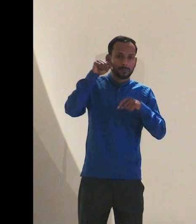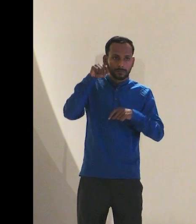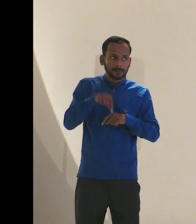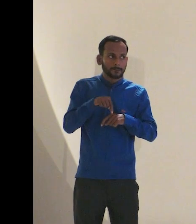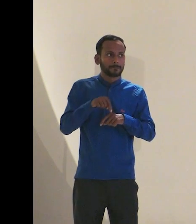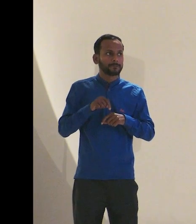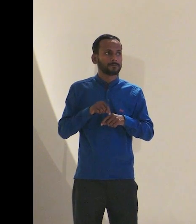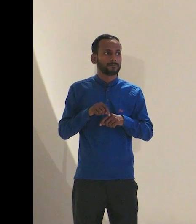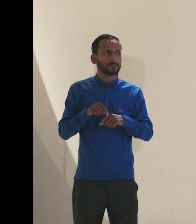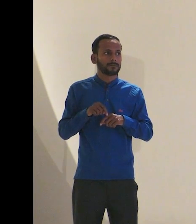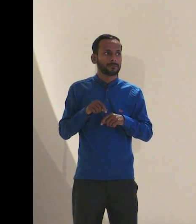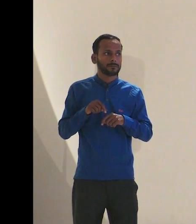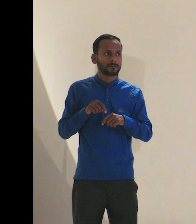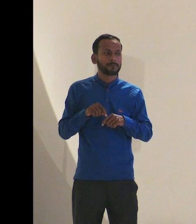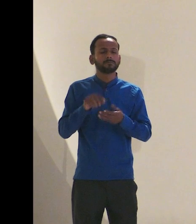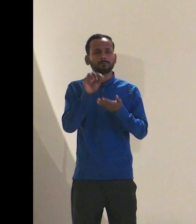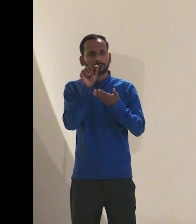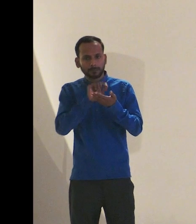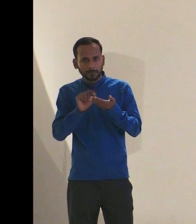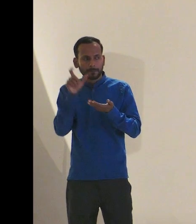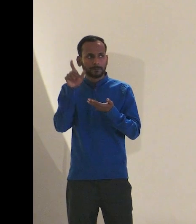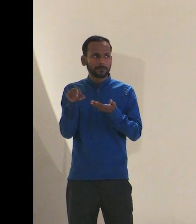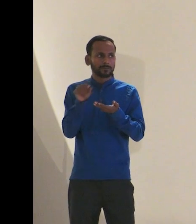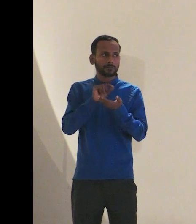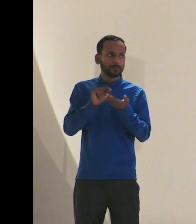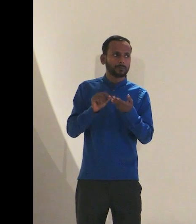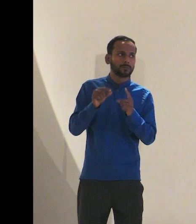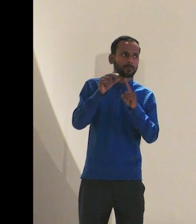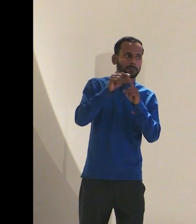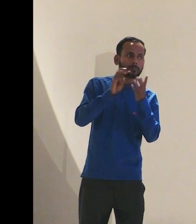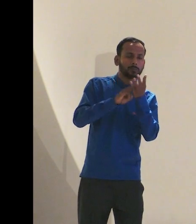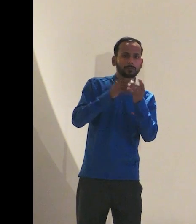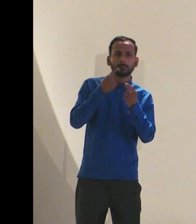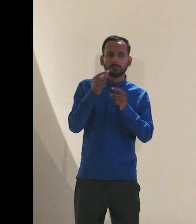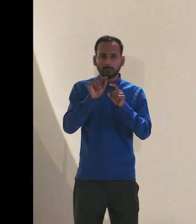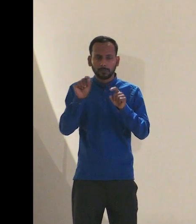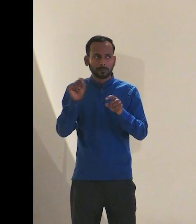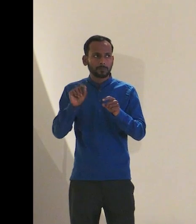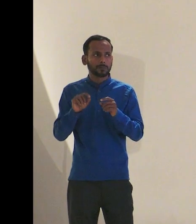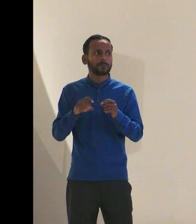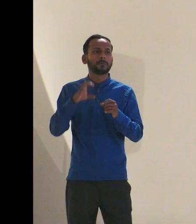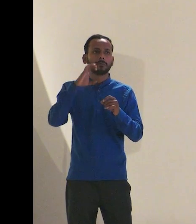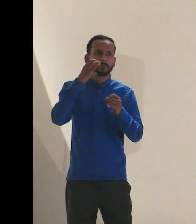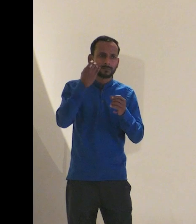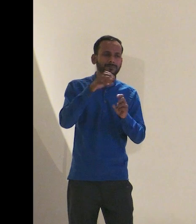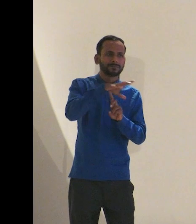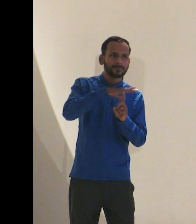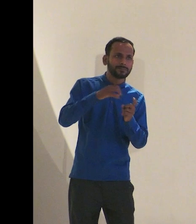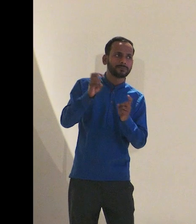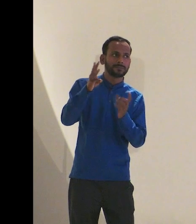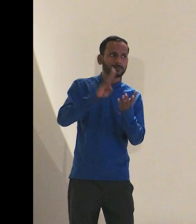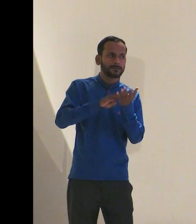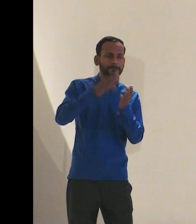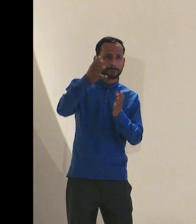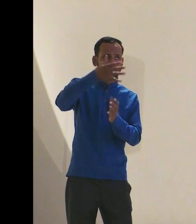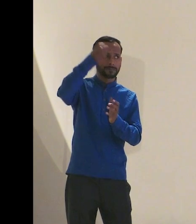and he's happy writing this to the Prime Minister, and the Prime Minister sends this to the Culture Minister, and the Culture Minister then sends this to me, and I have to answer